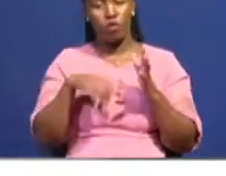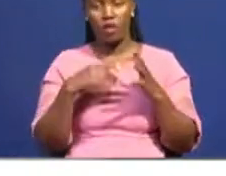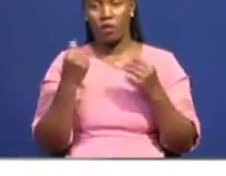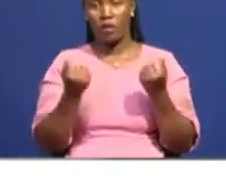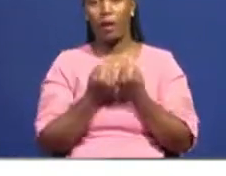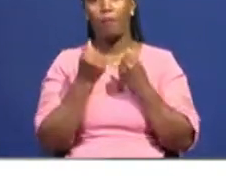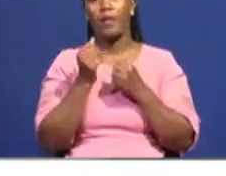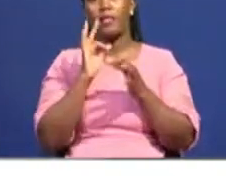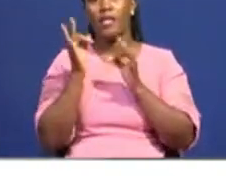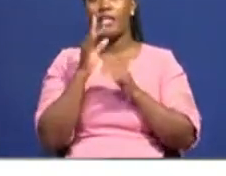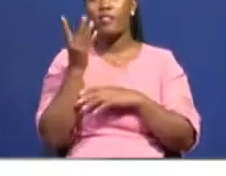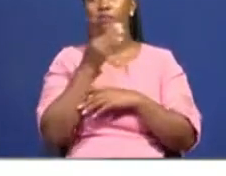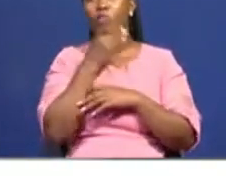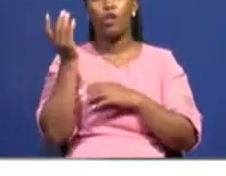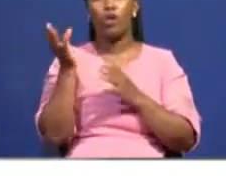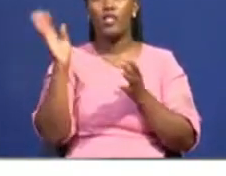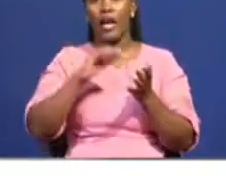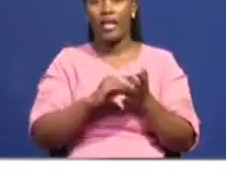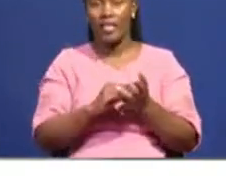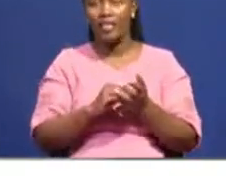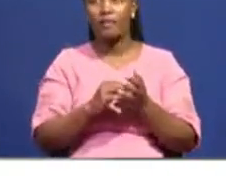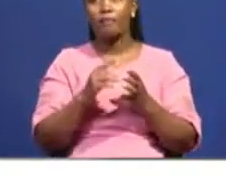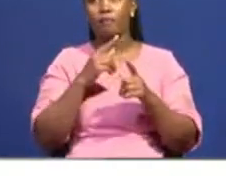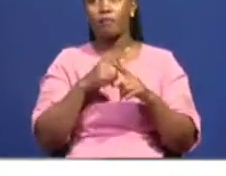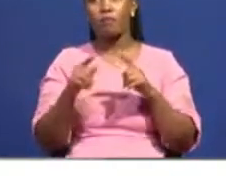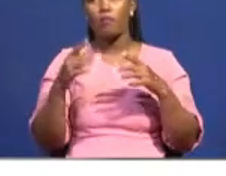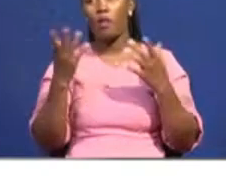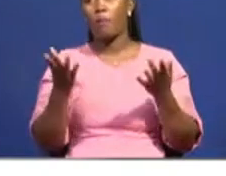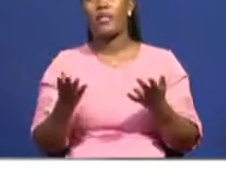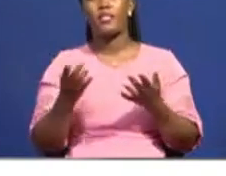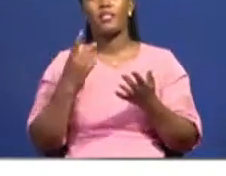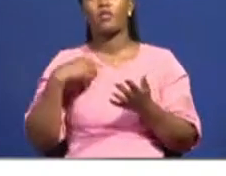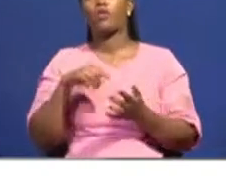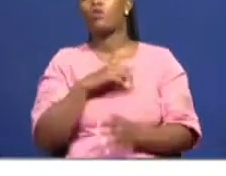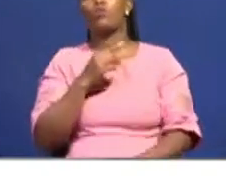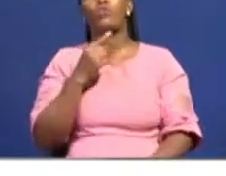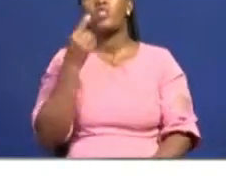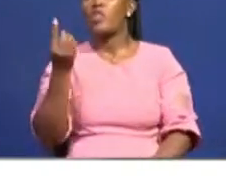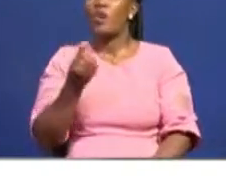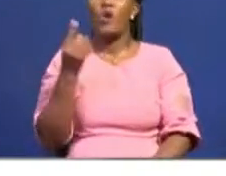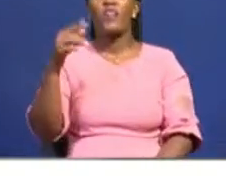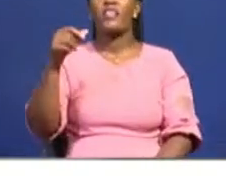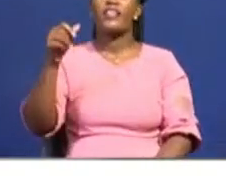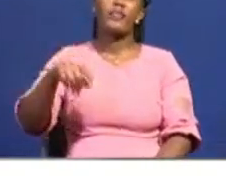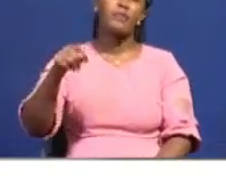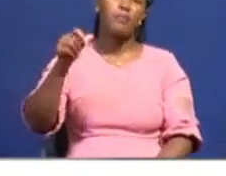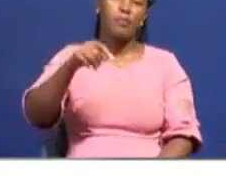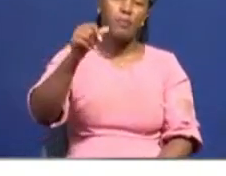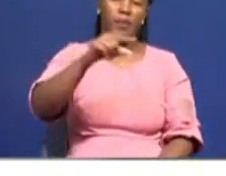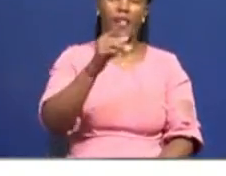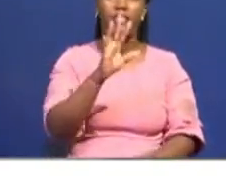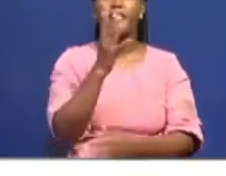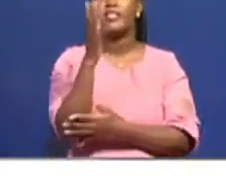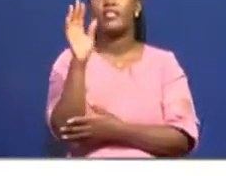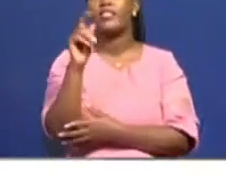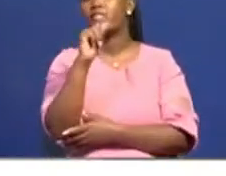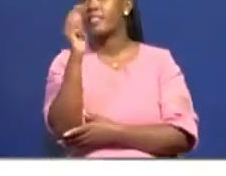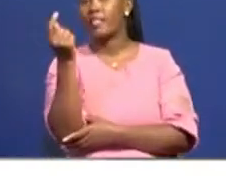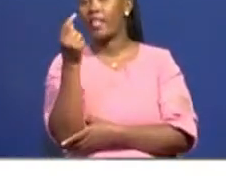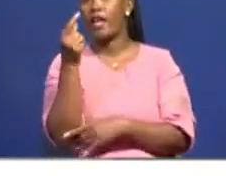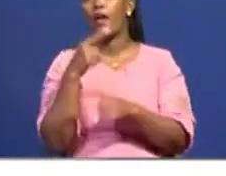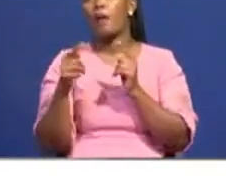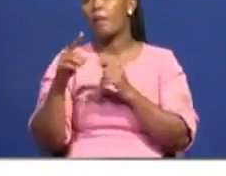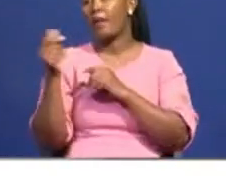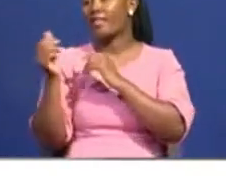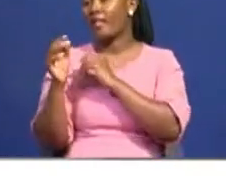that way. But considering that we are only doing tree planting here in Kenya and maybe not promoting the same in other countries, we might